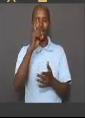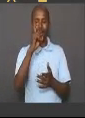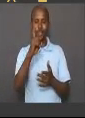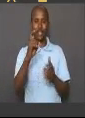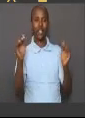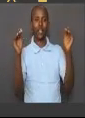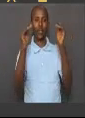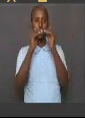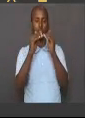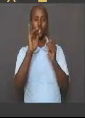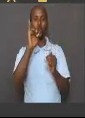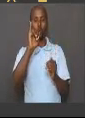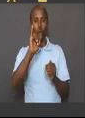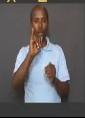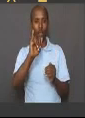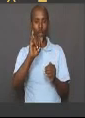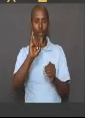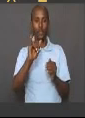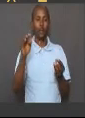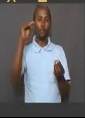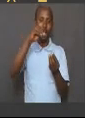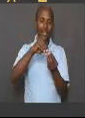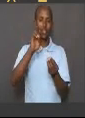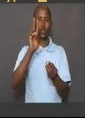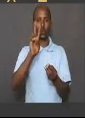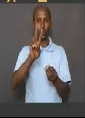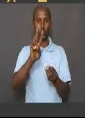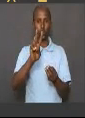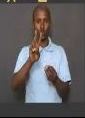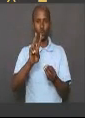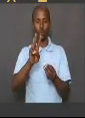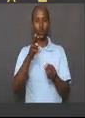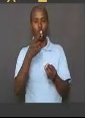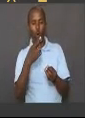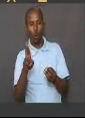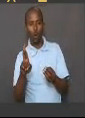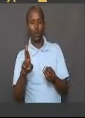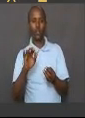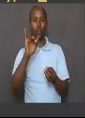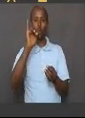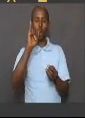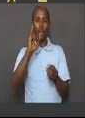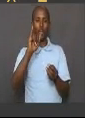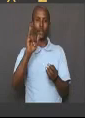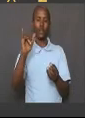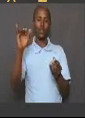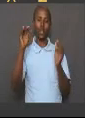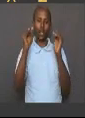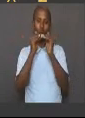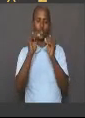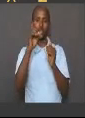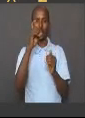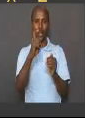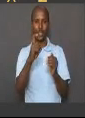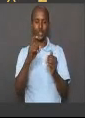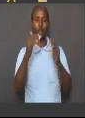X equals Y plus 2 or Y equals